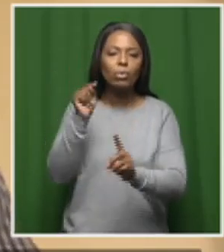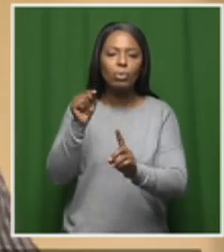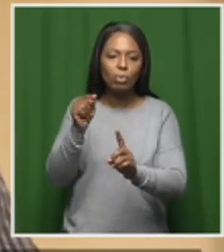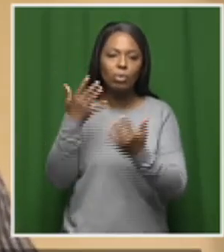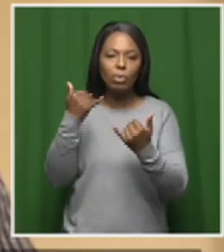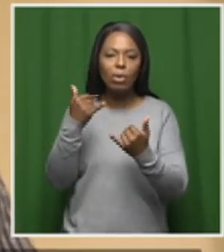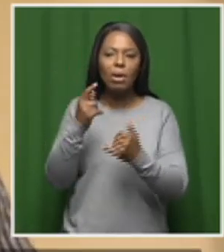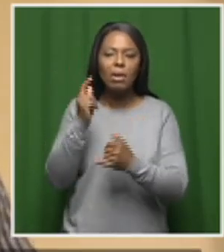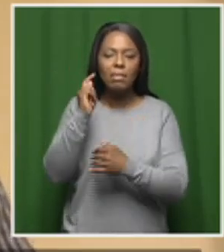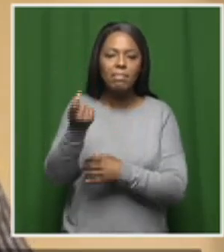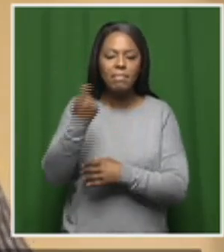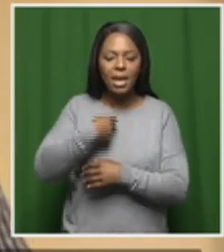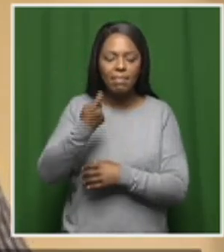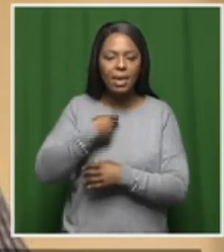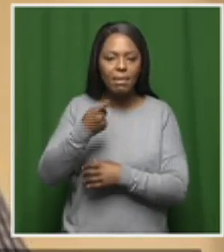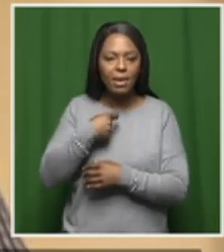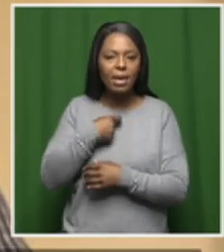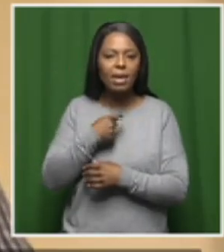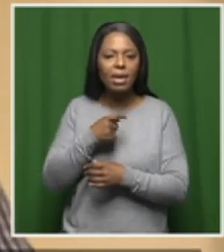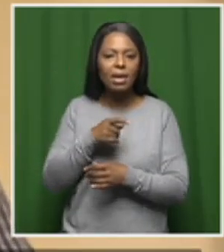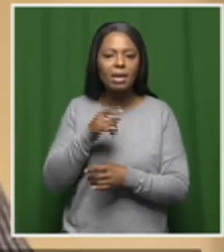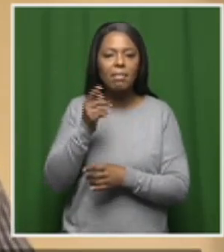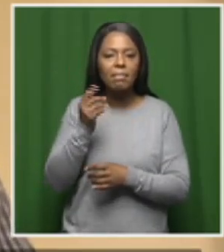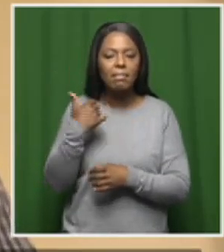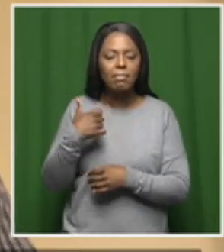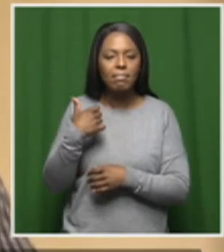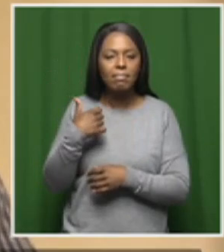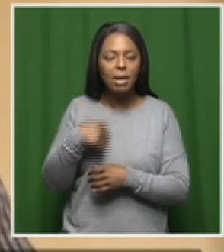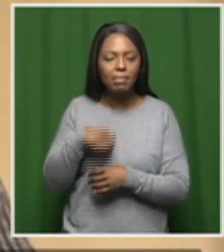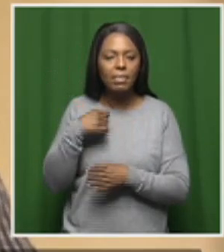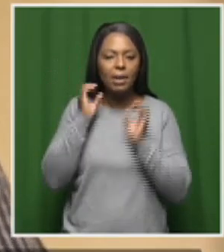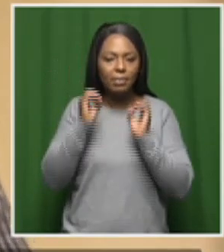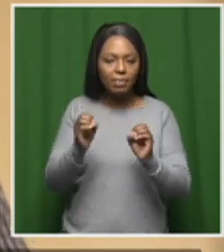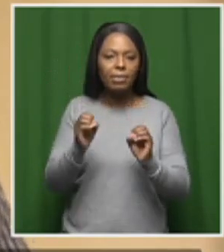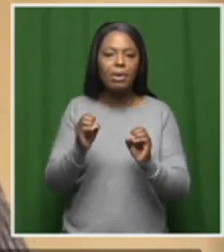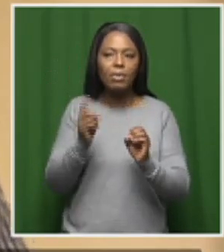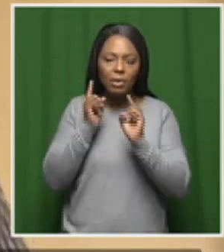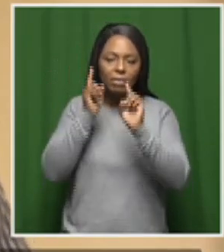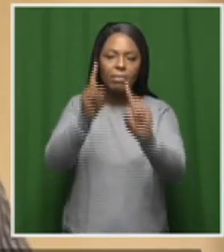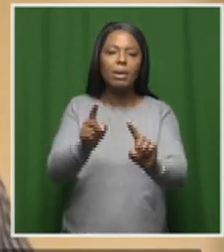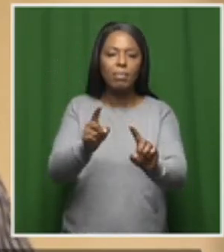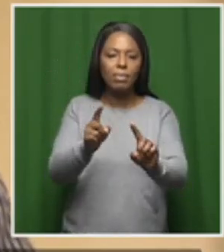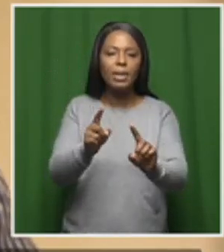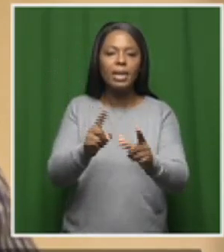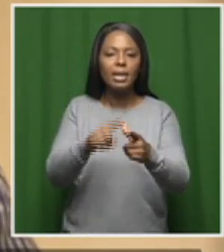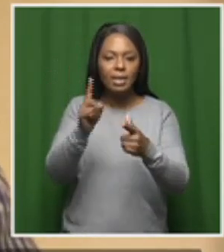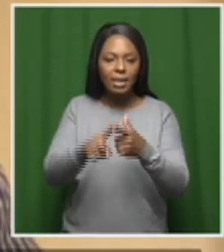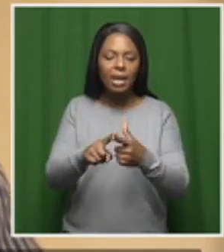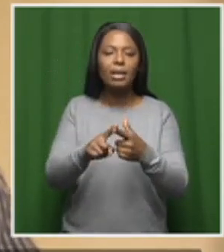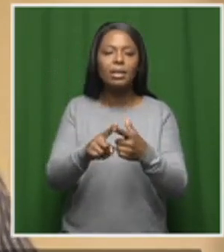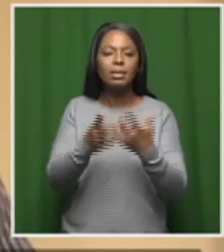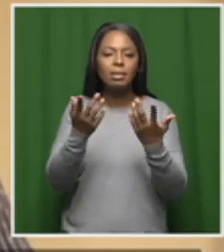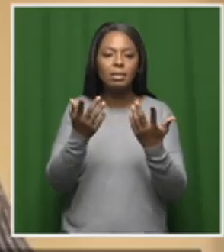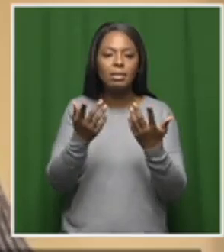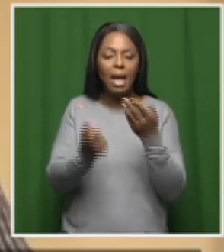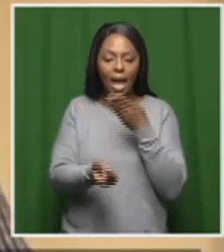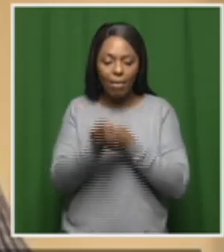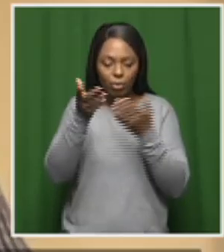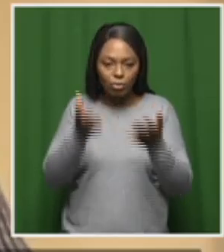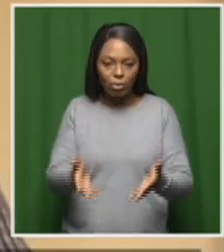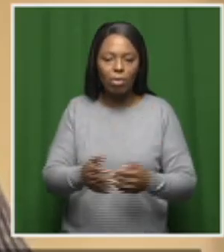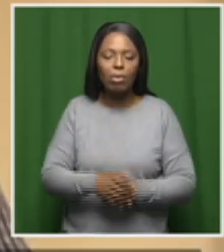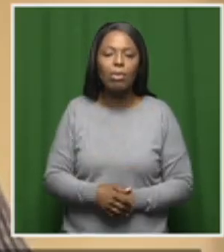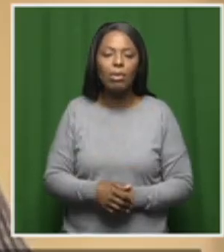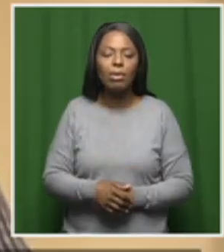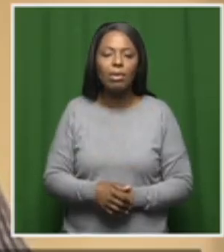aware that you are not paying us. We are coming for you. Discussing with them. That's where we find ourselves here. I mean, removing